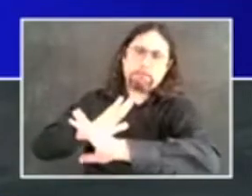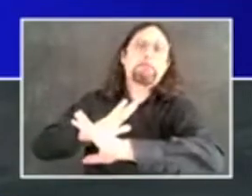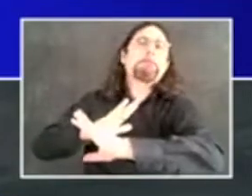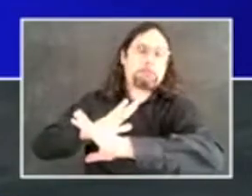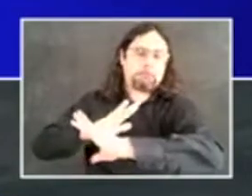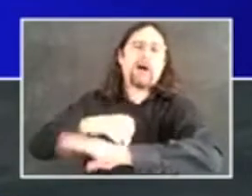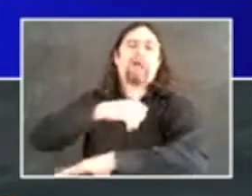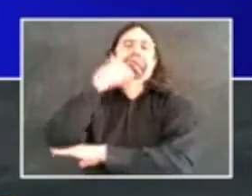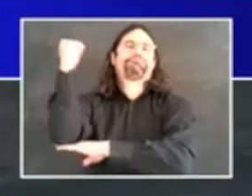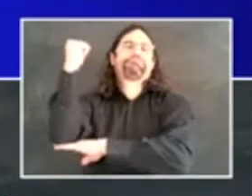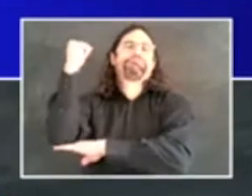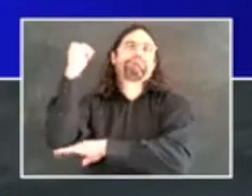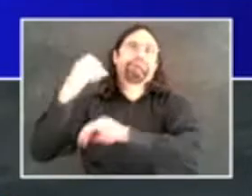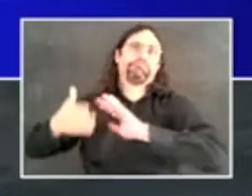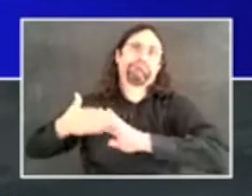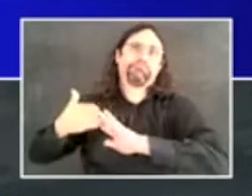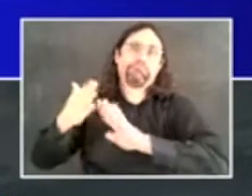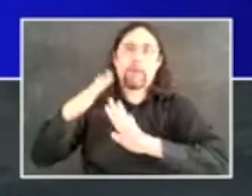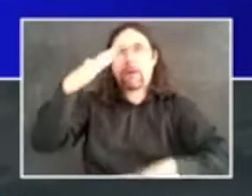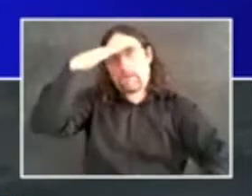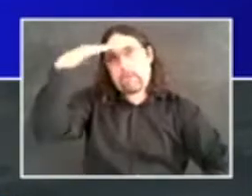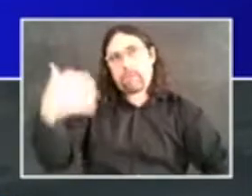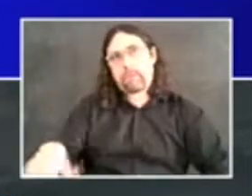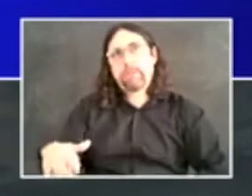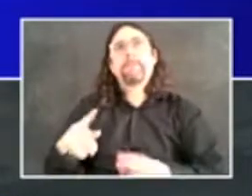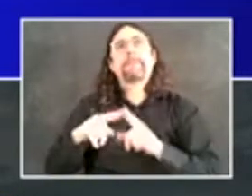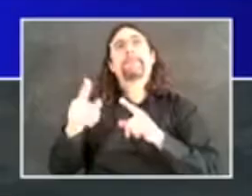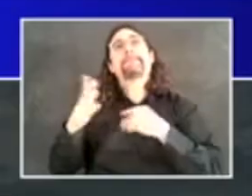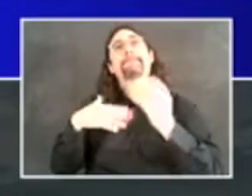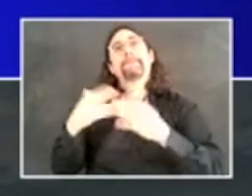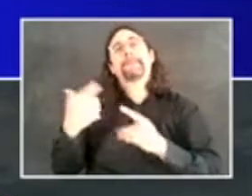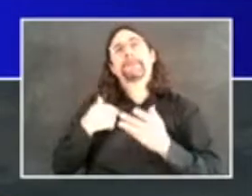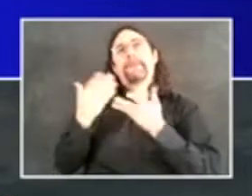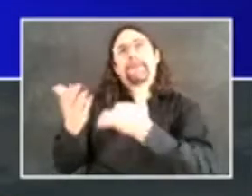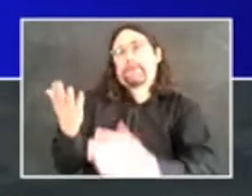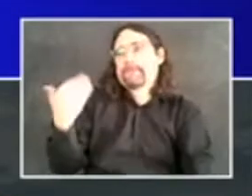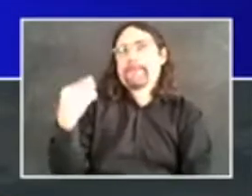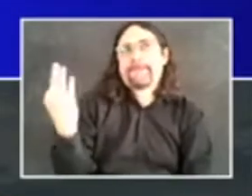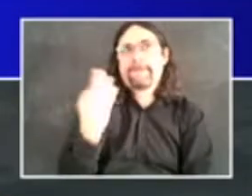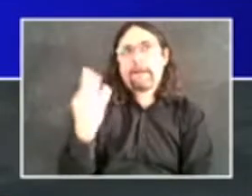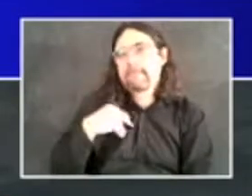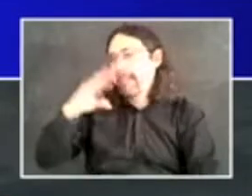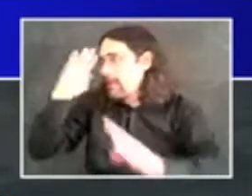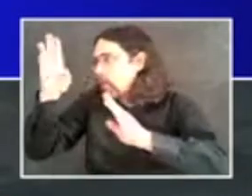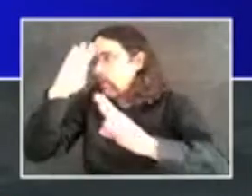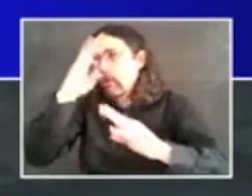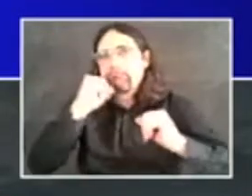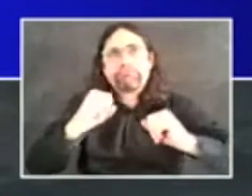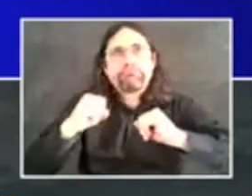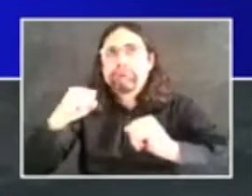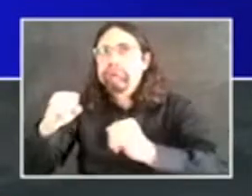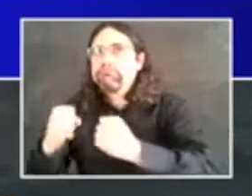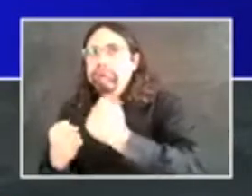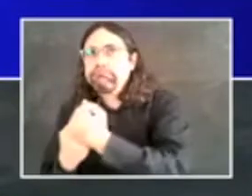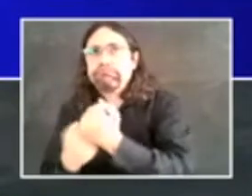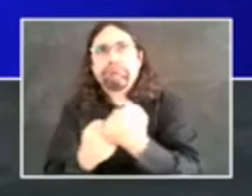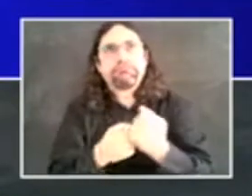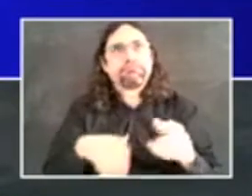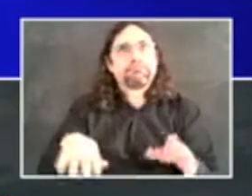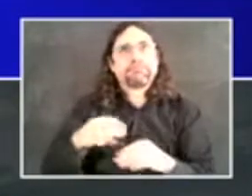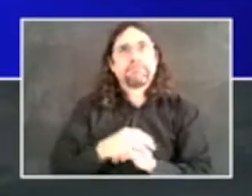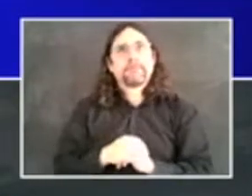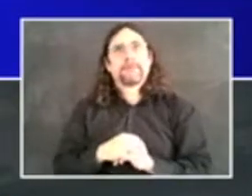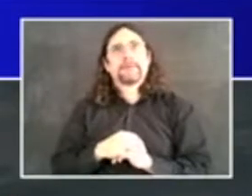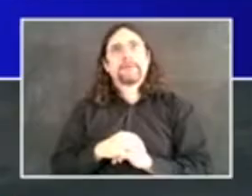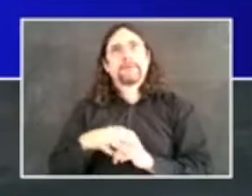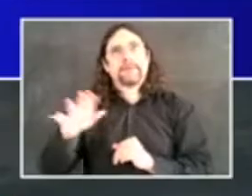the folks that work at Interfaith, some of whom I knew from that first fight to keep it open. And we were talking about